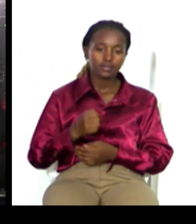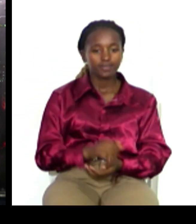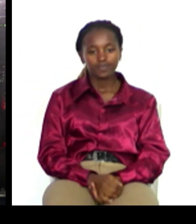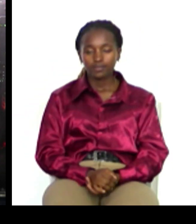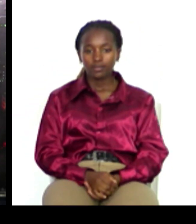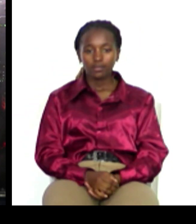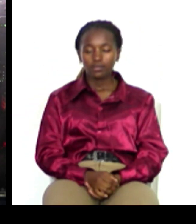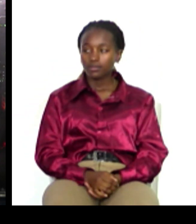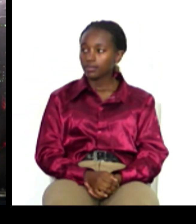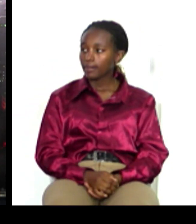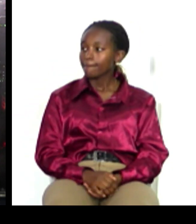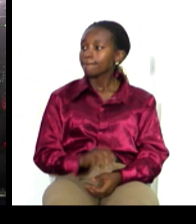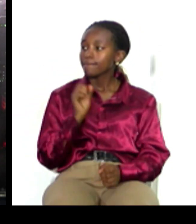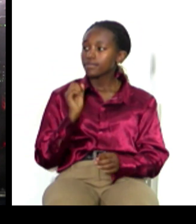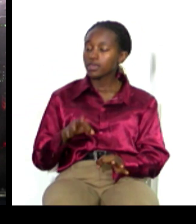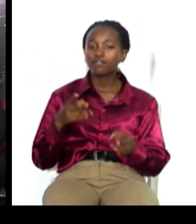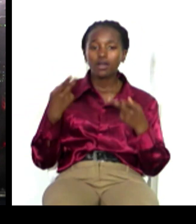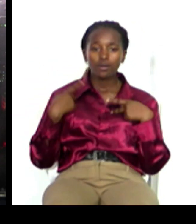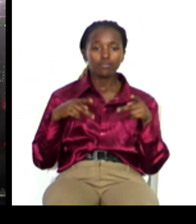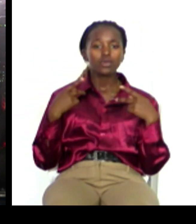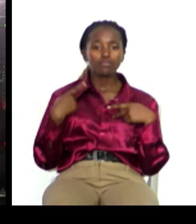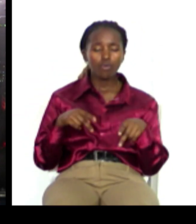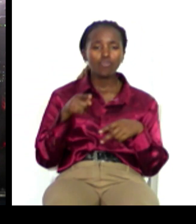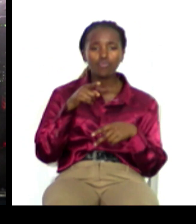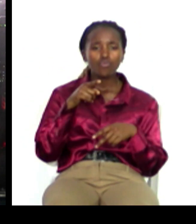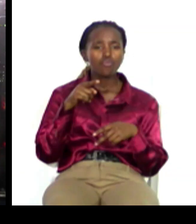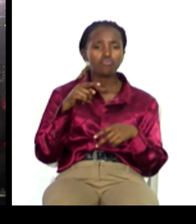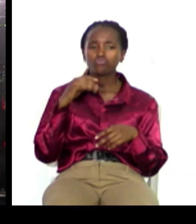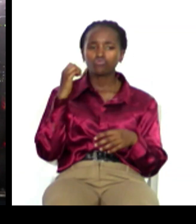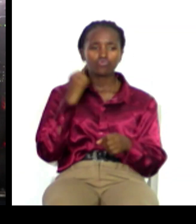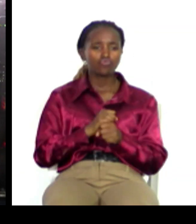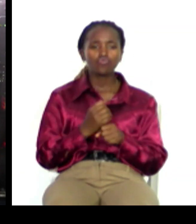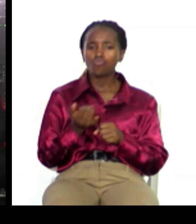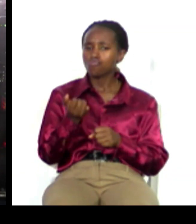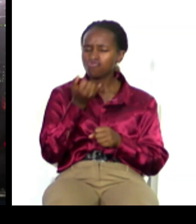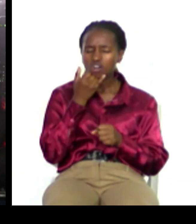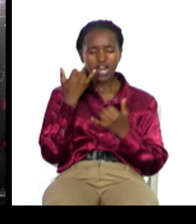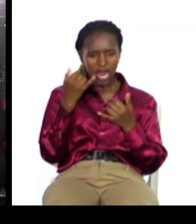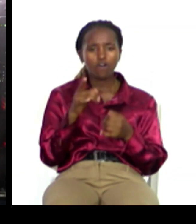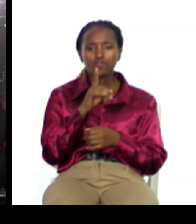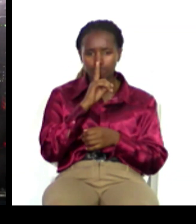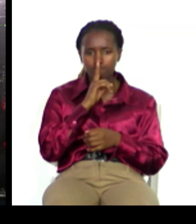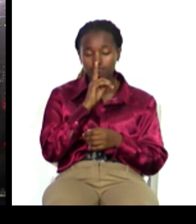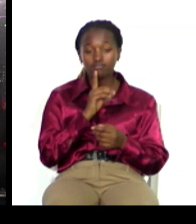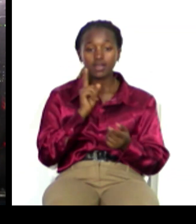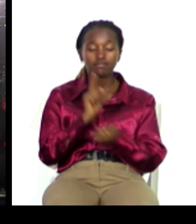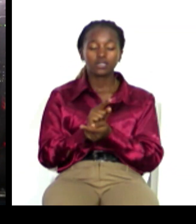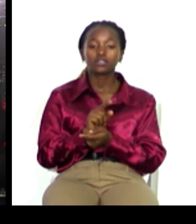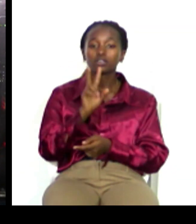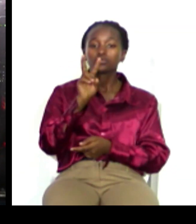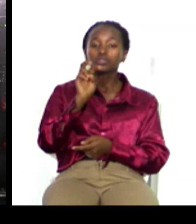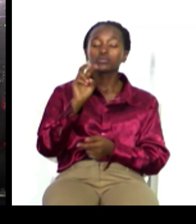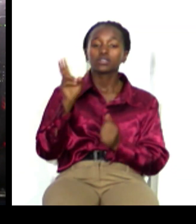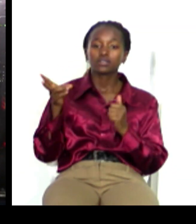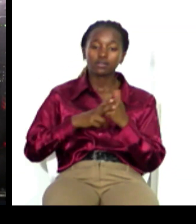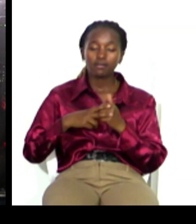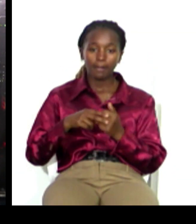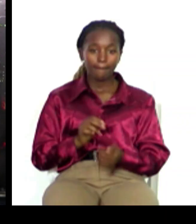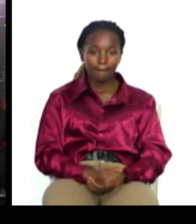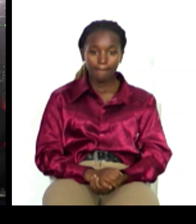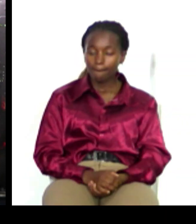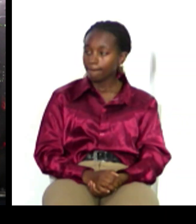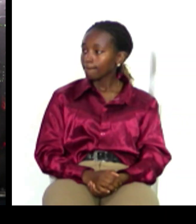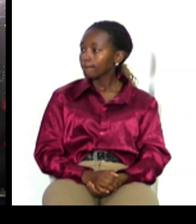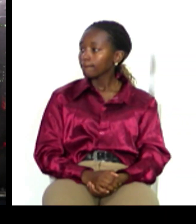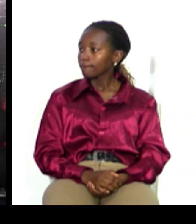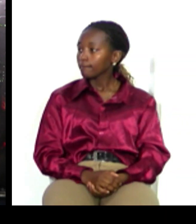mfuko. Hata kama mtu amefanya nini, ni mbunge mwenye umtaki, just keep silent. Mtapatana 2027. I know someone has dropped a text on